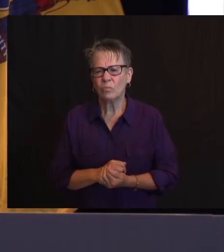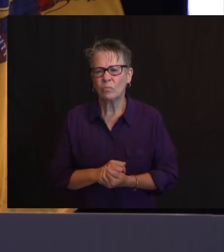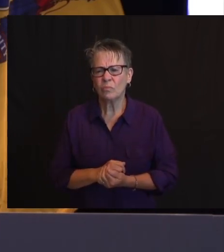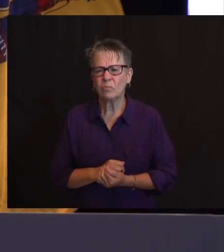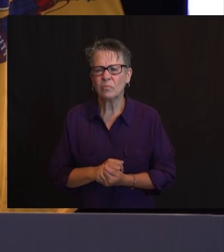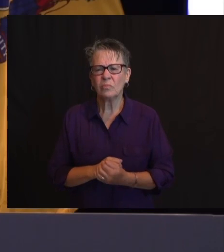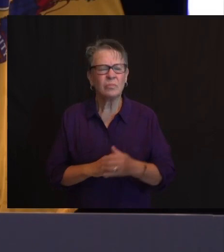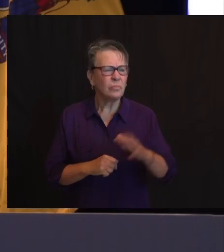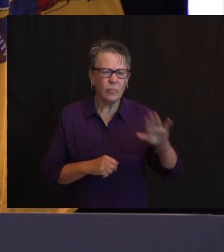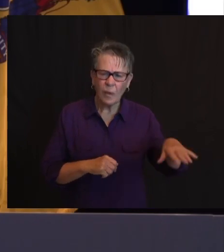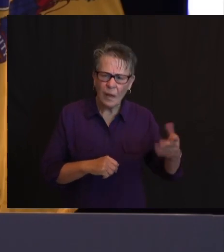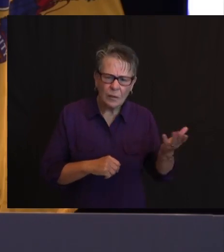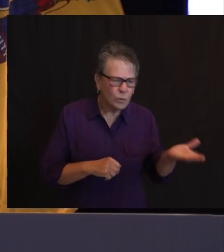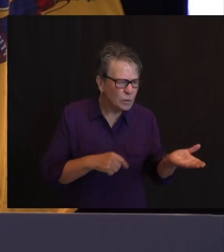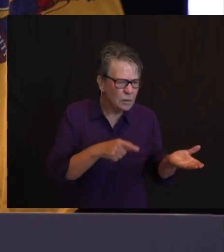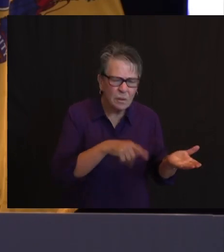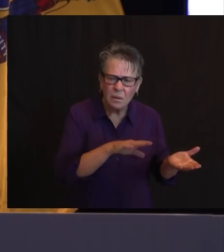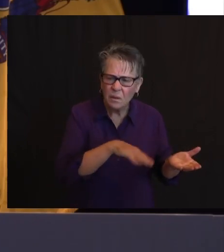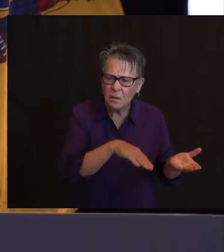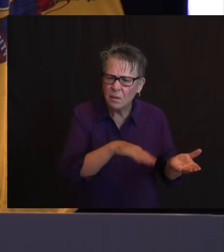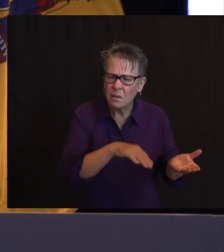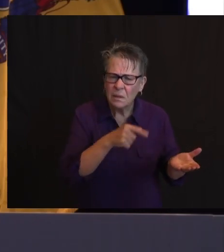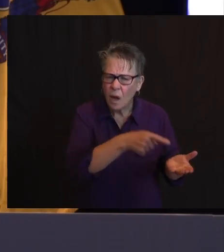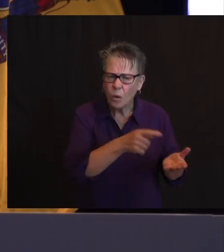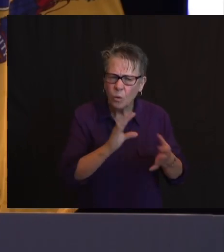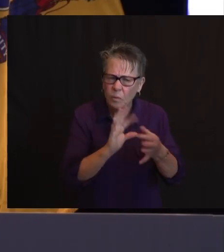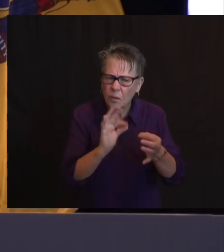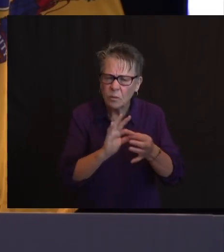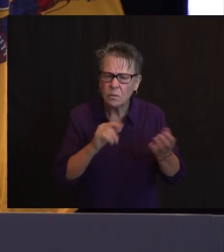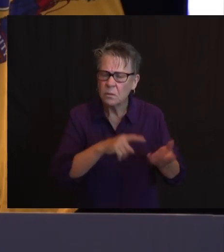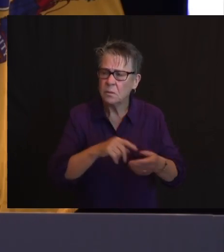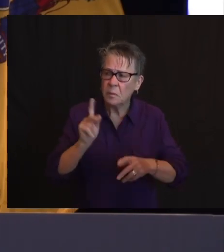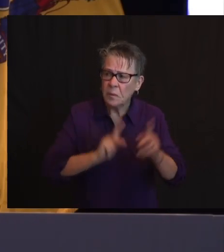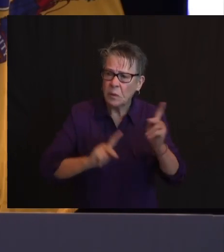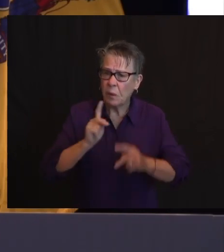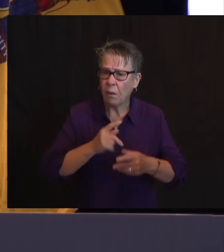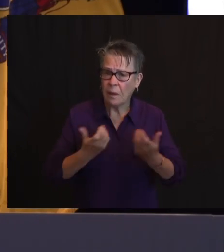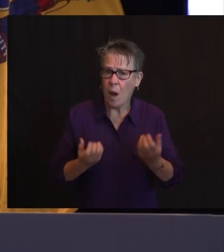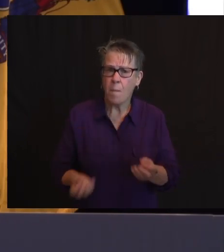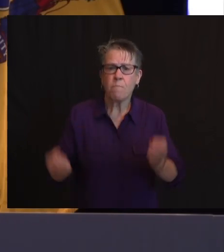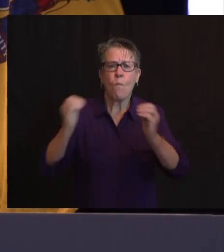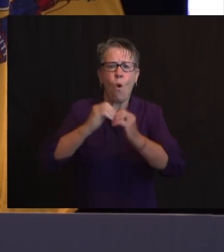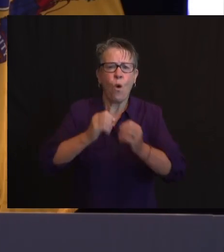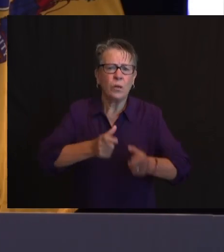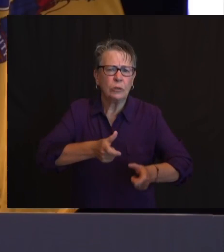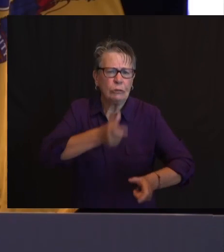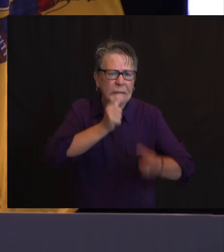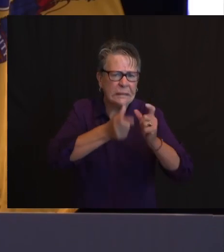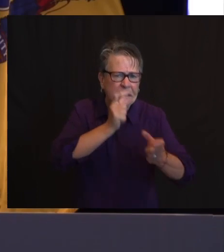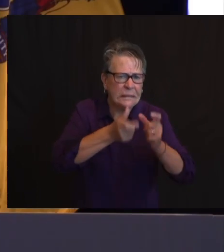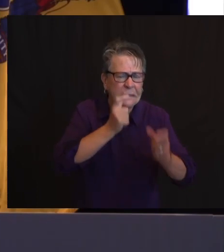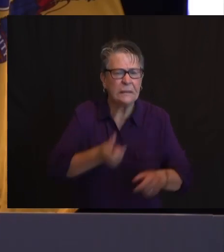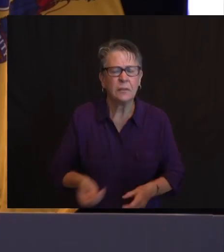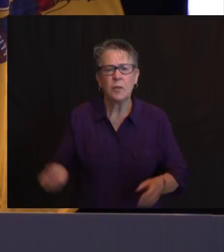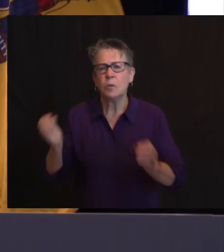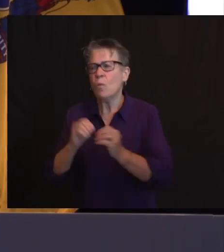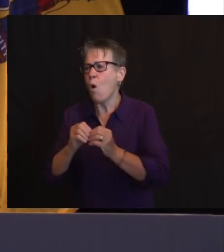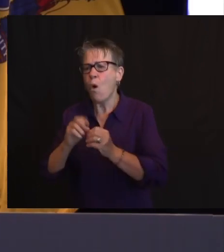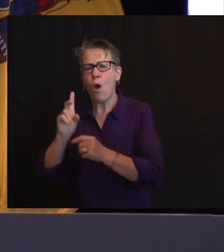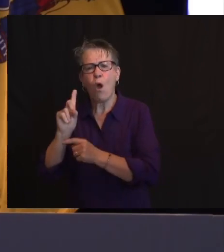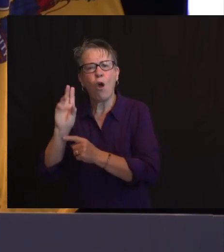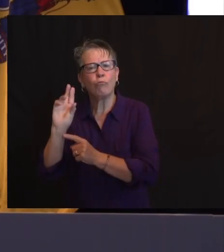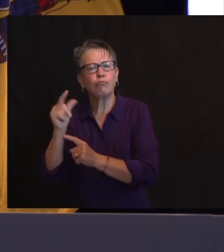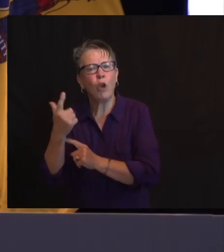abuse. I mean, what are some of the signs and symptoms of fatigue, COVID